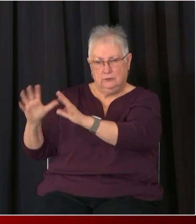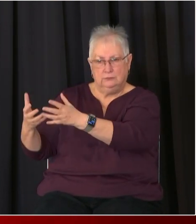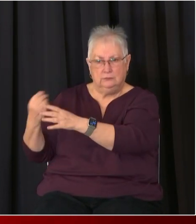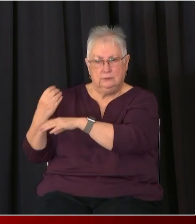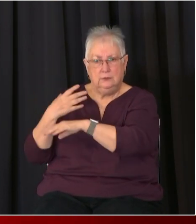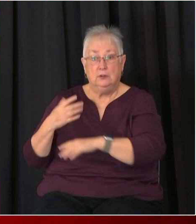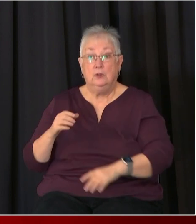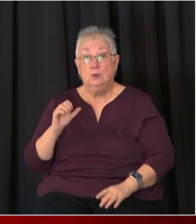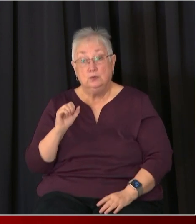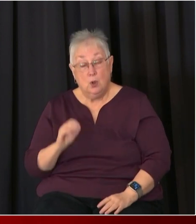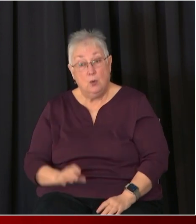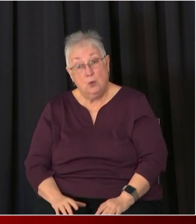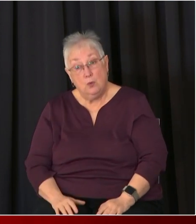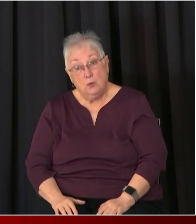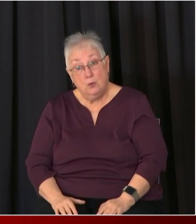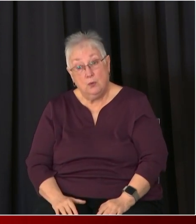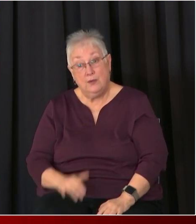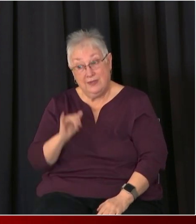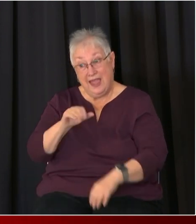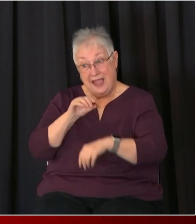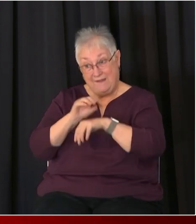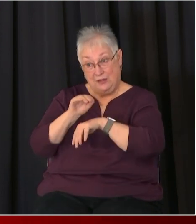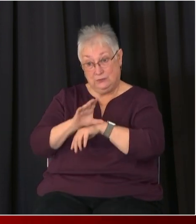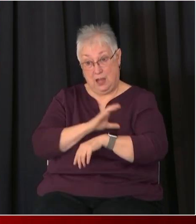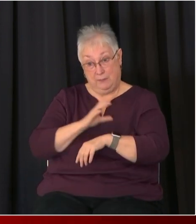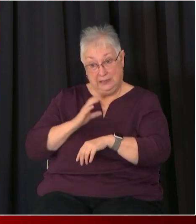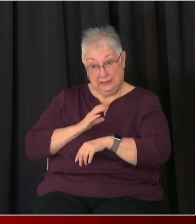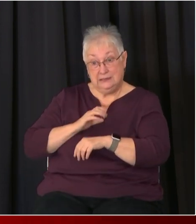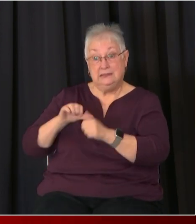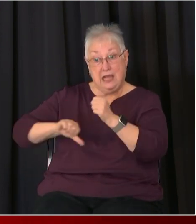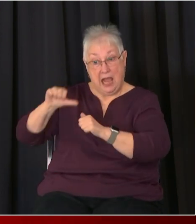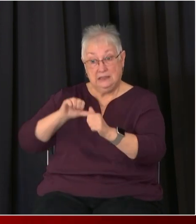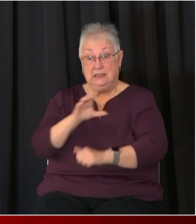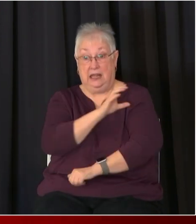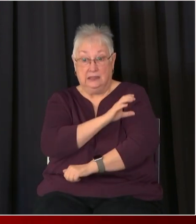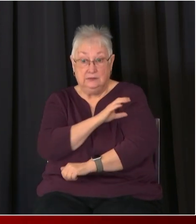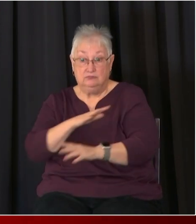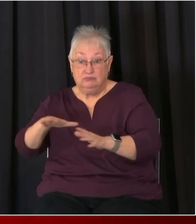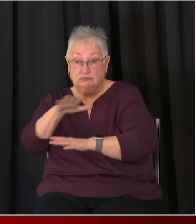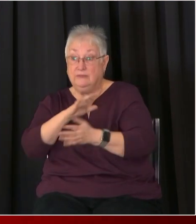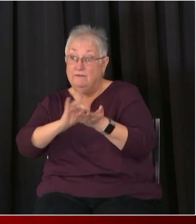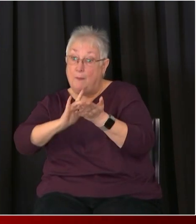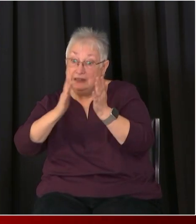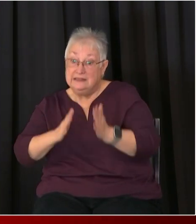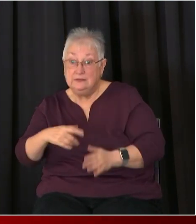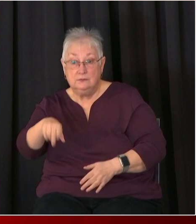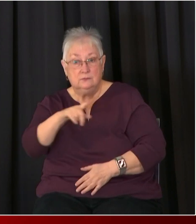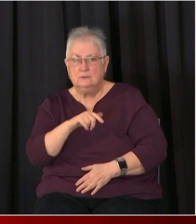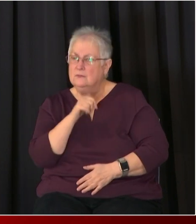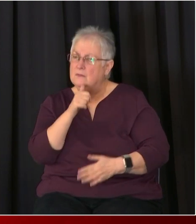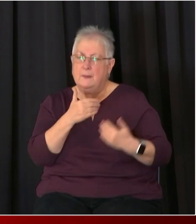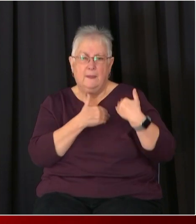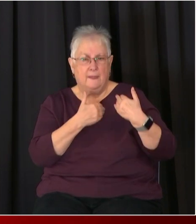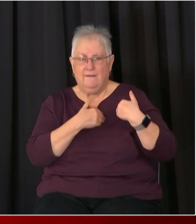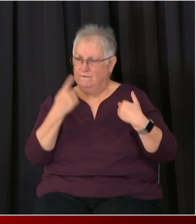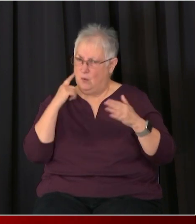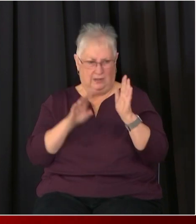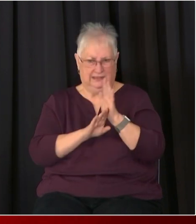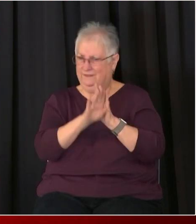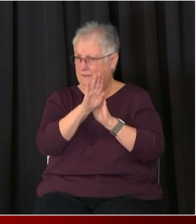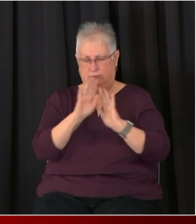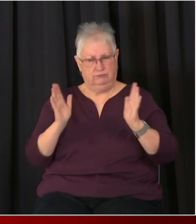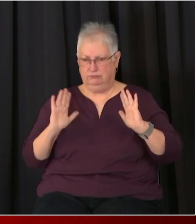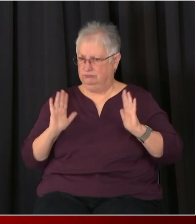scientists, clinicians, pharmacists, is not responsible for the development of the